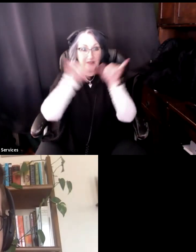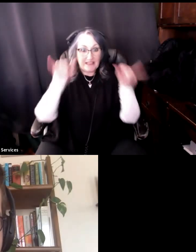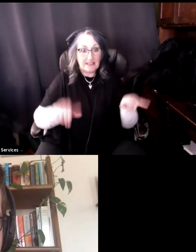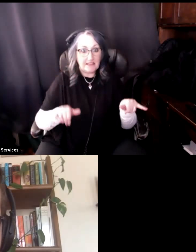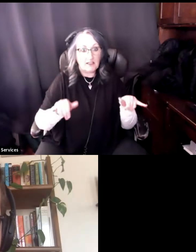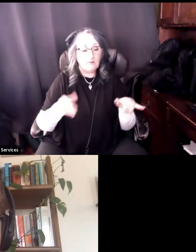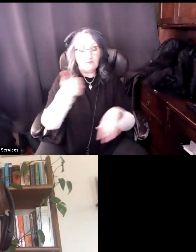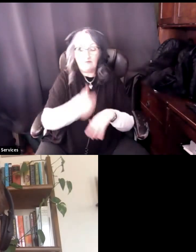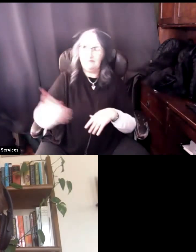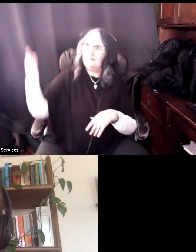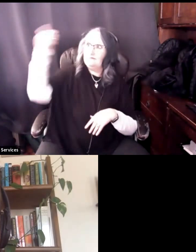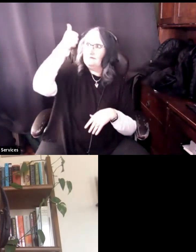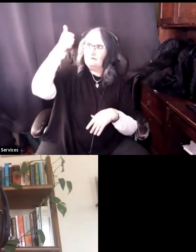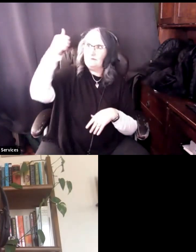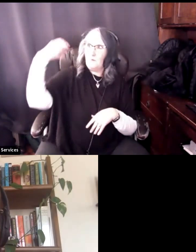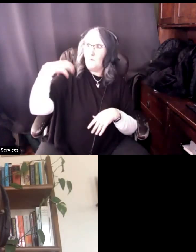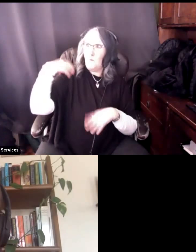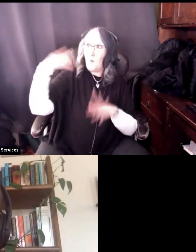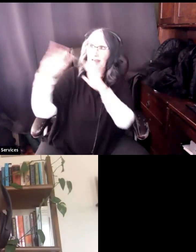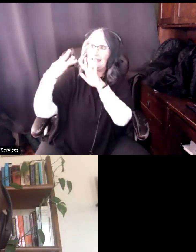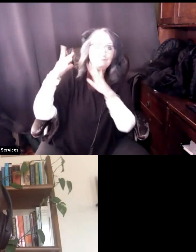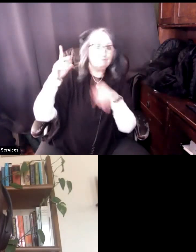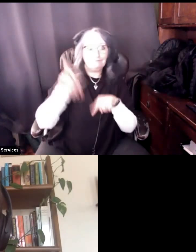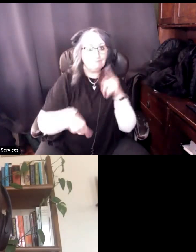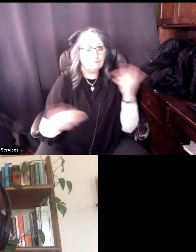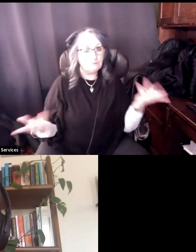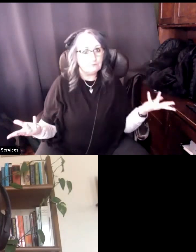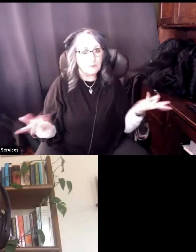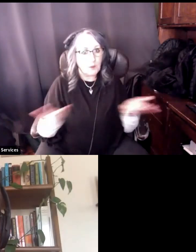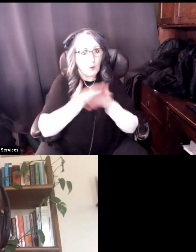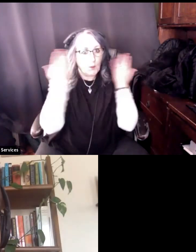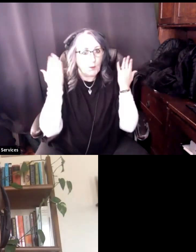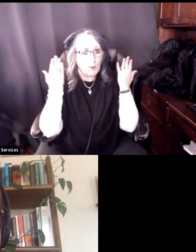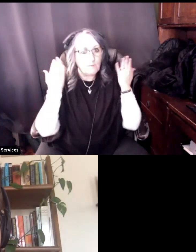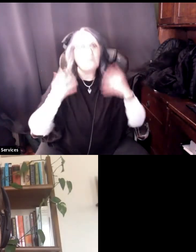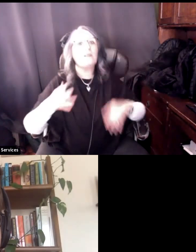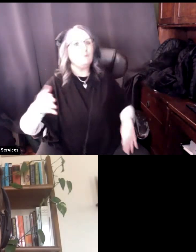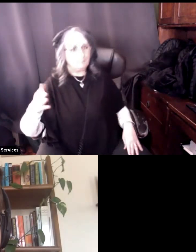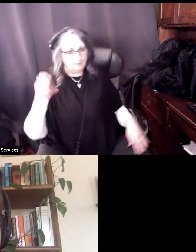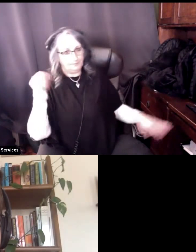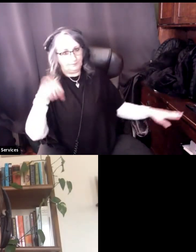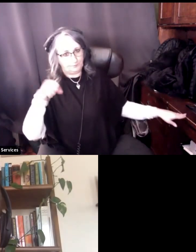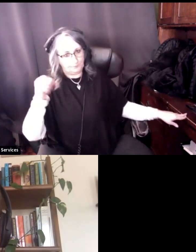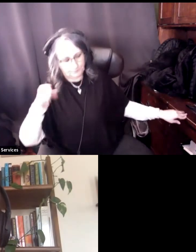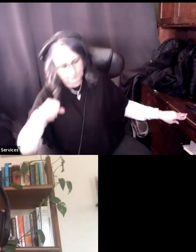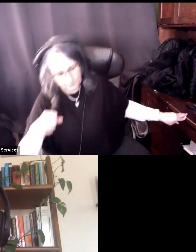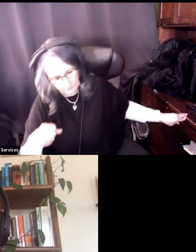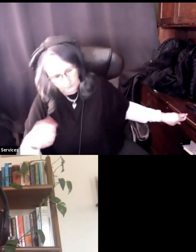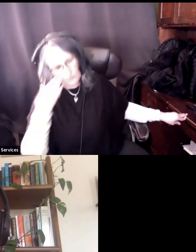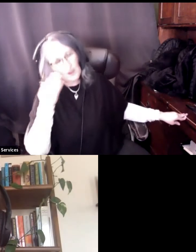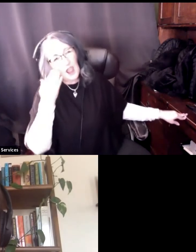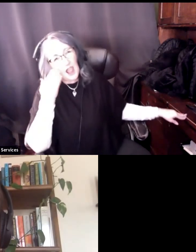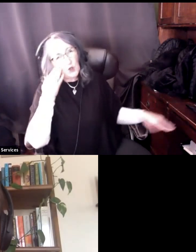me to. Yes. I know that initially people thought that there was a glitch in the website or there's